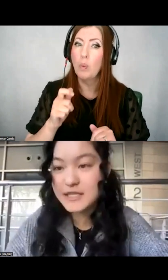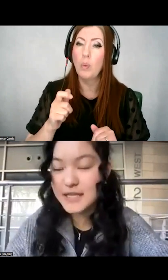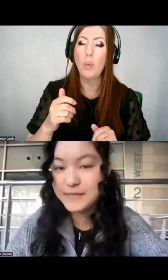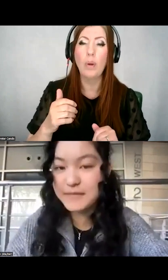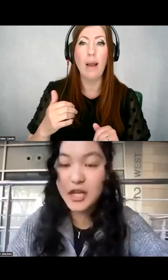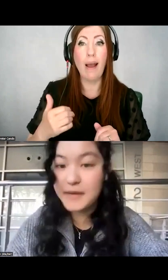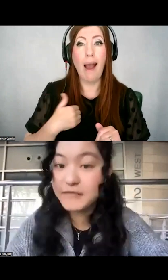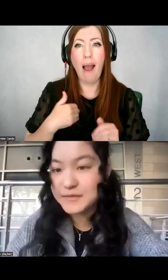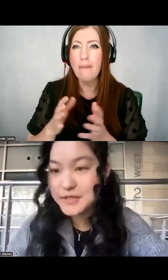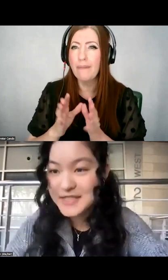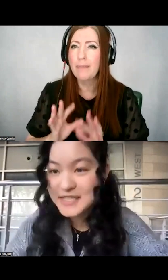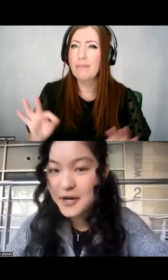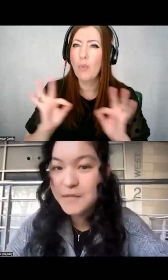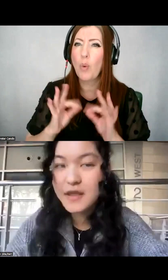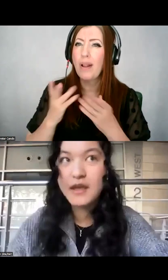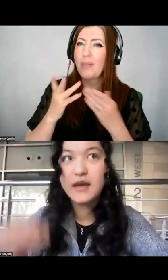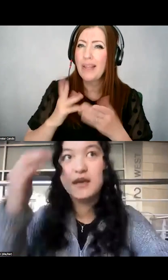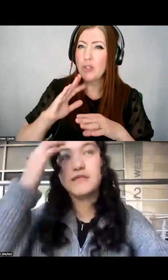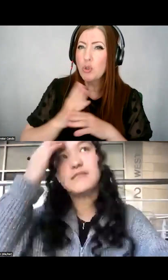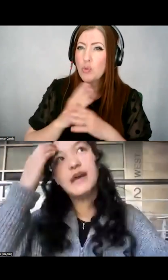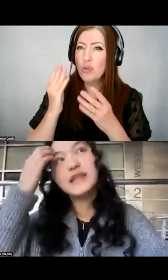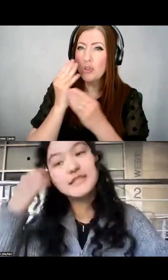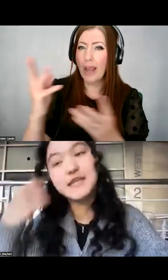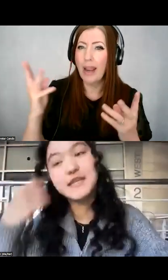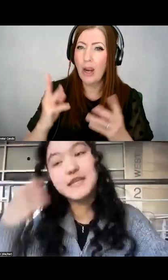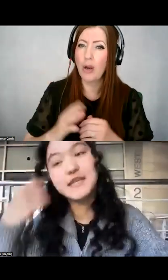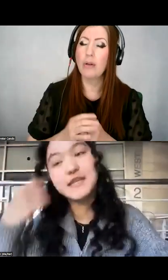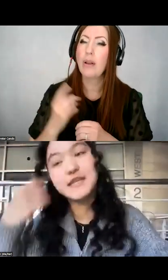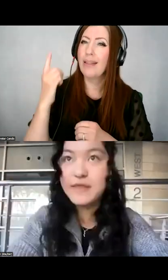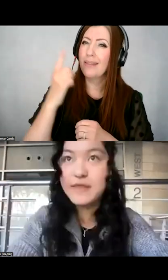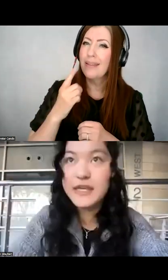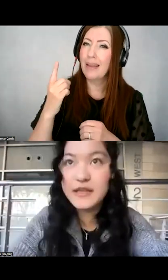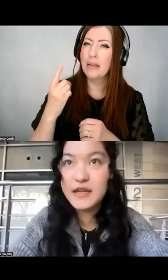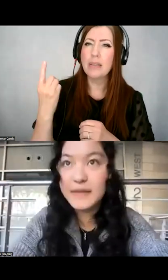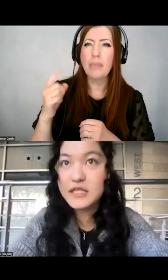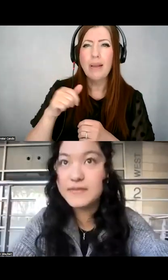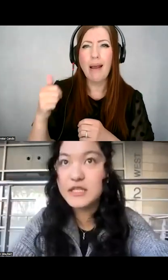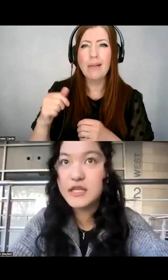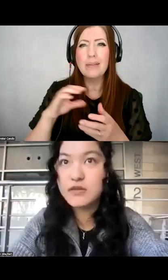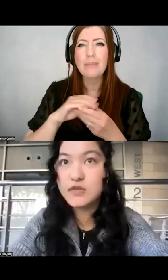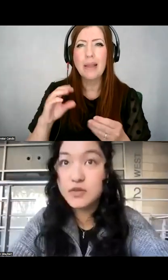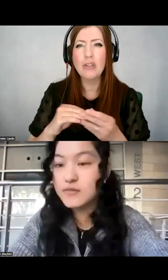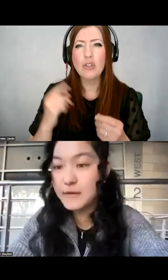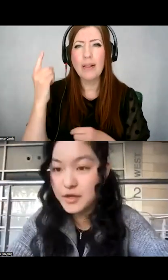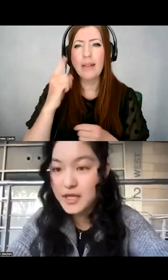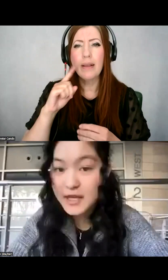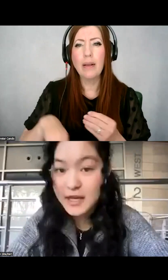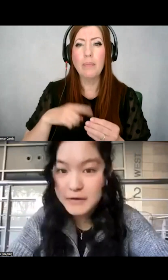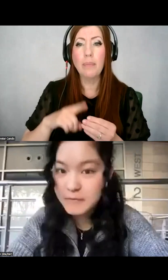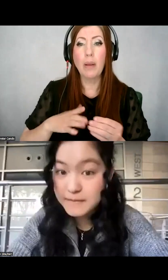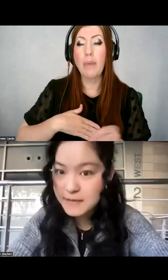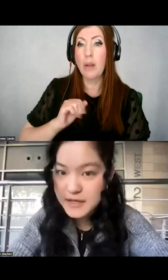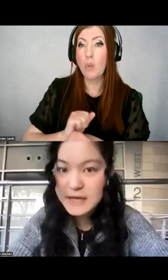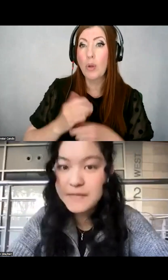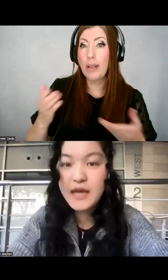important things to share that might not be considered. So I think something else that I've been thinking a lot about, especially due to my work here